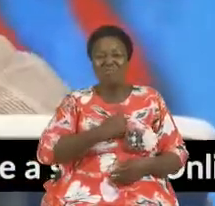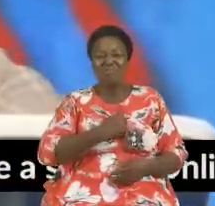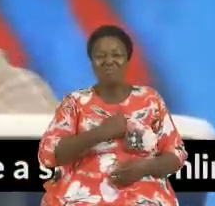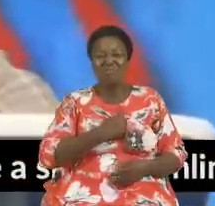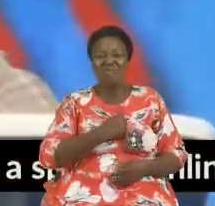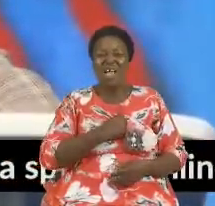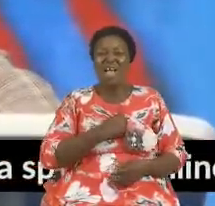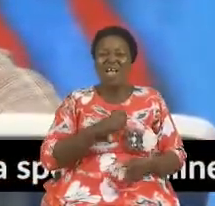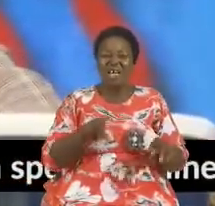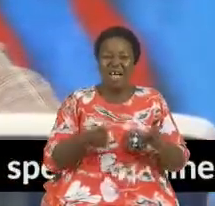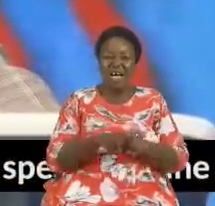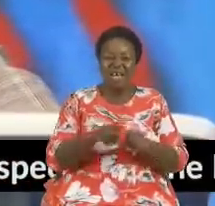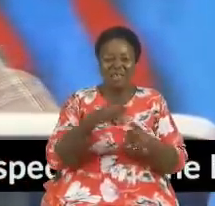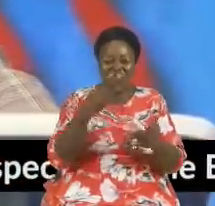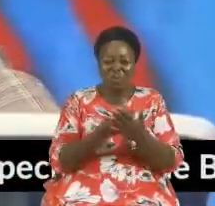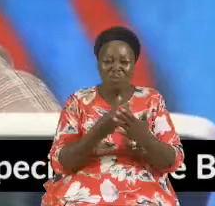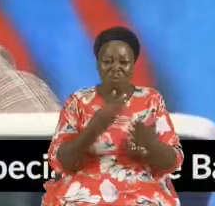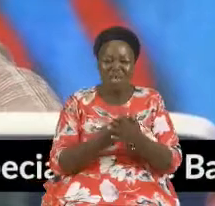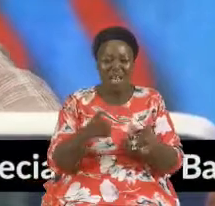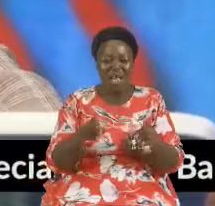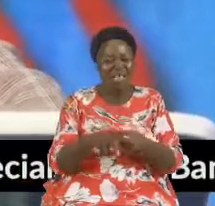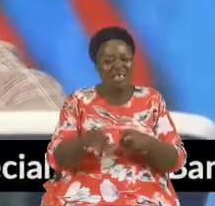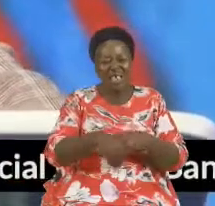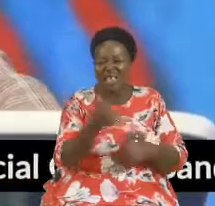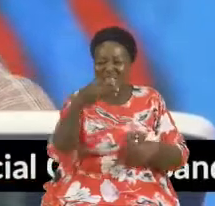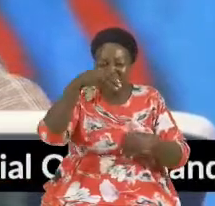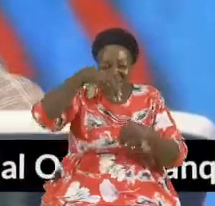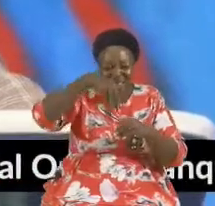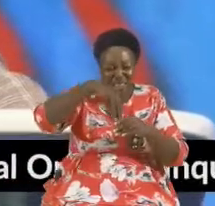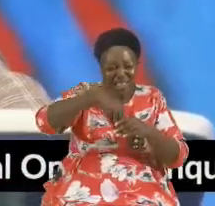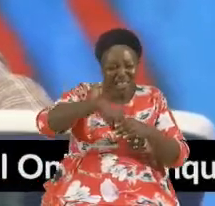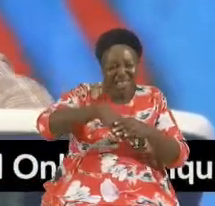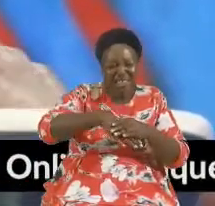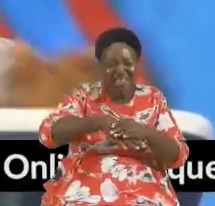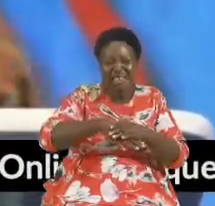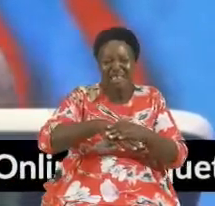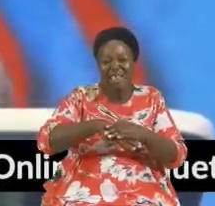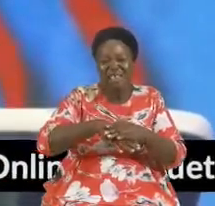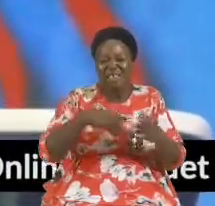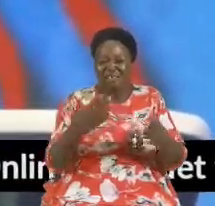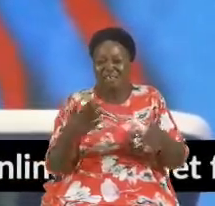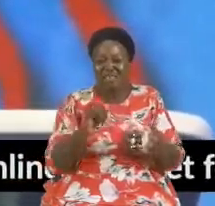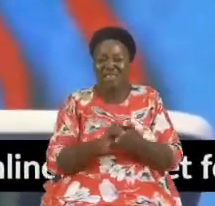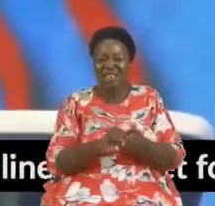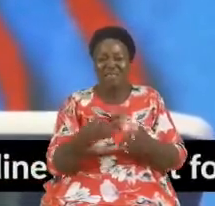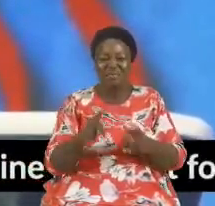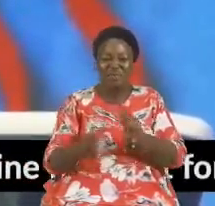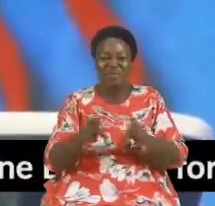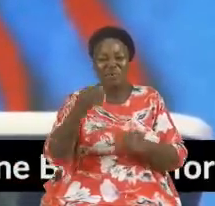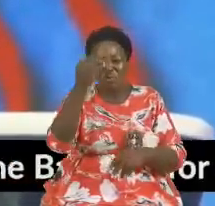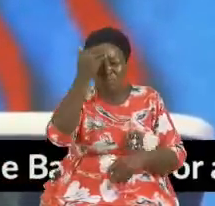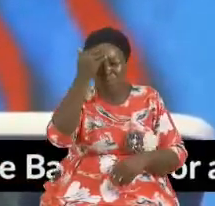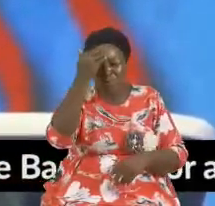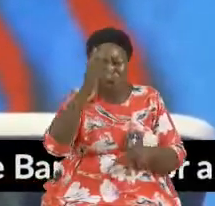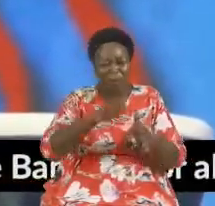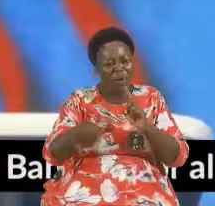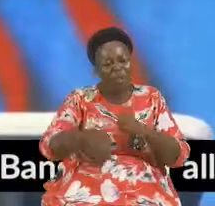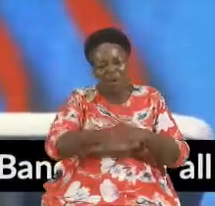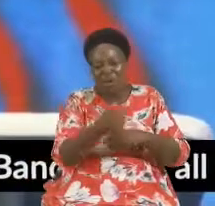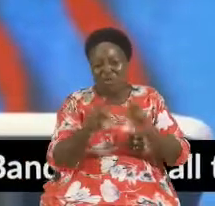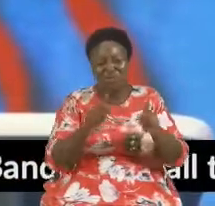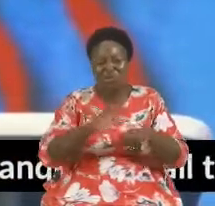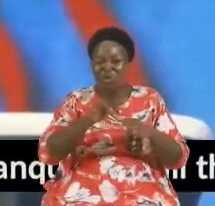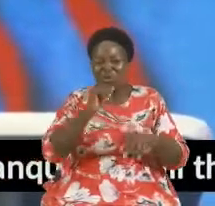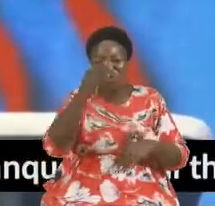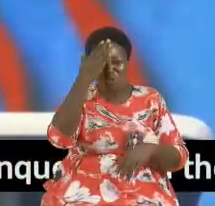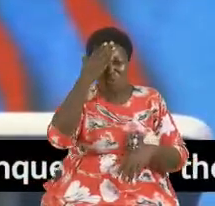whatever, tuberculosis, as well as any internal thing that